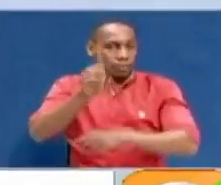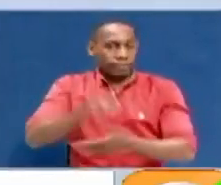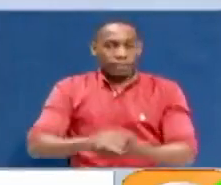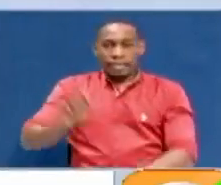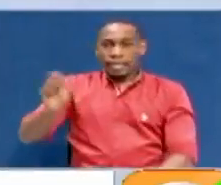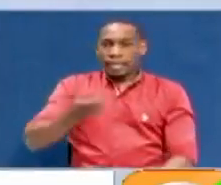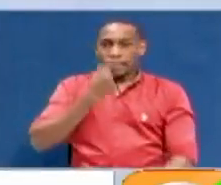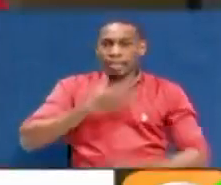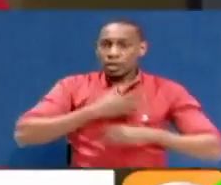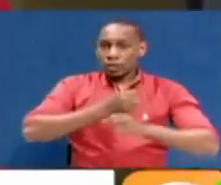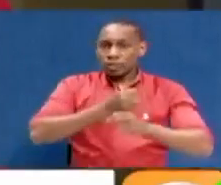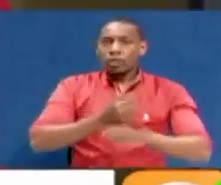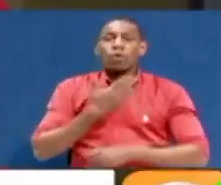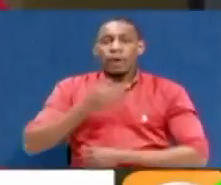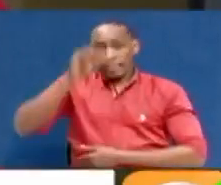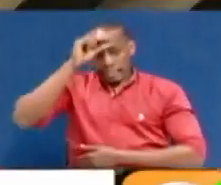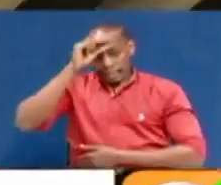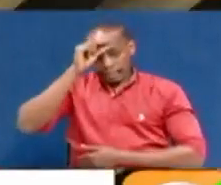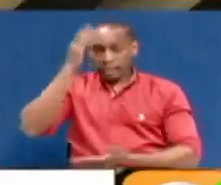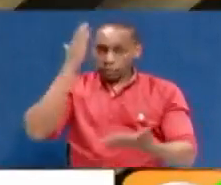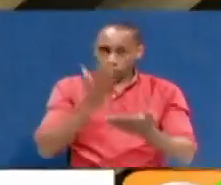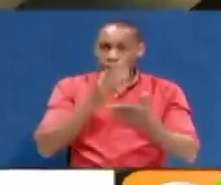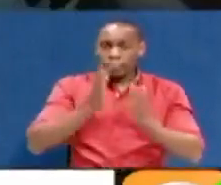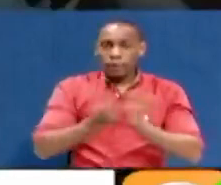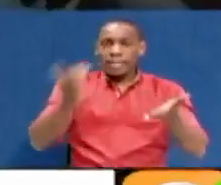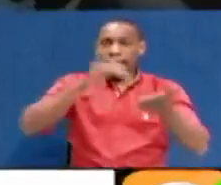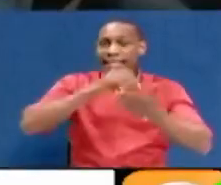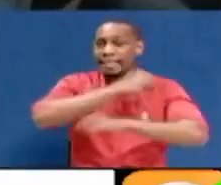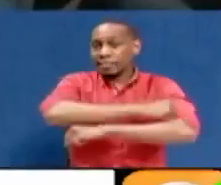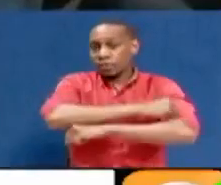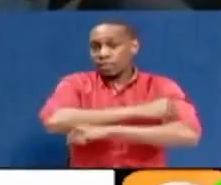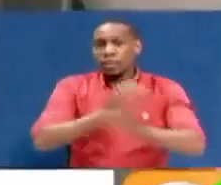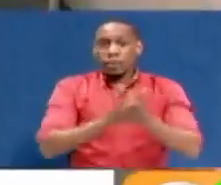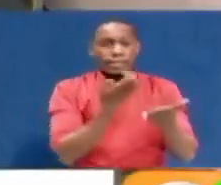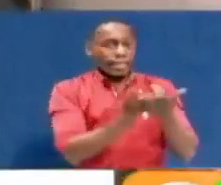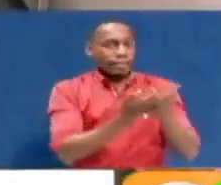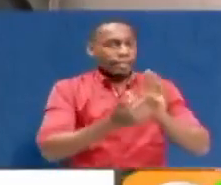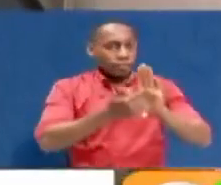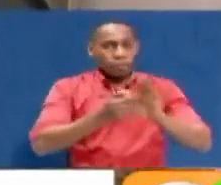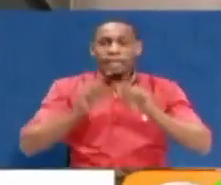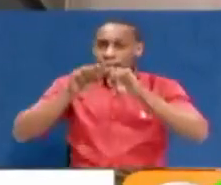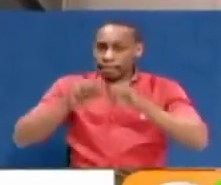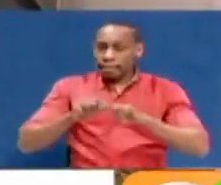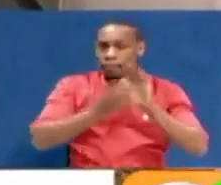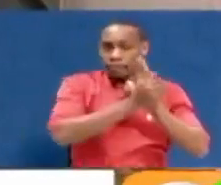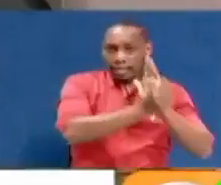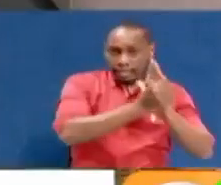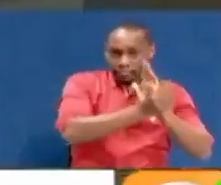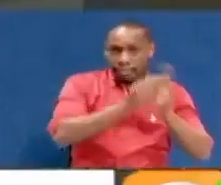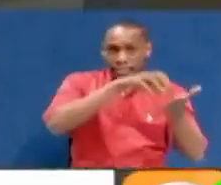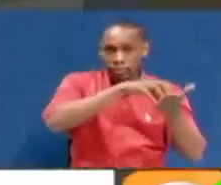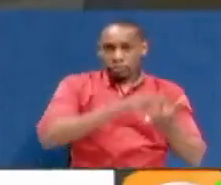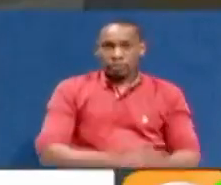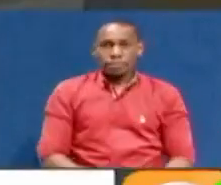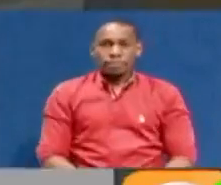Kenya Medical Association wants the government to justify the reopening of schools with evidence from a reliable epidemiological